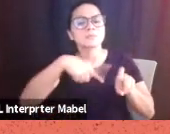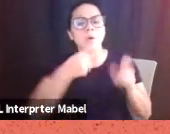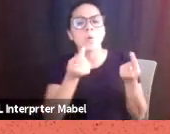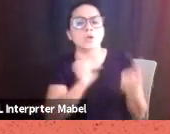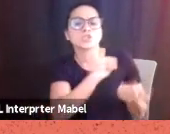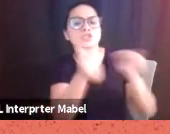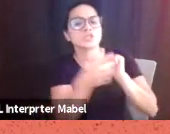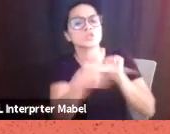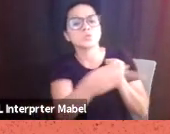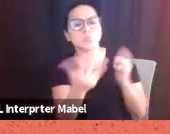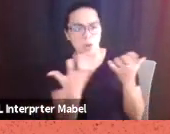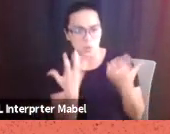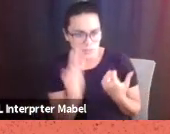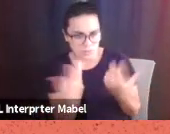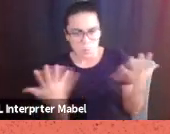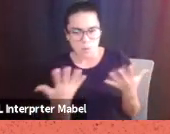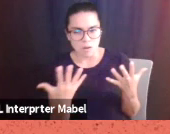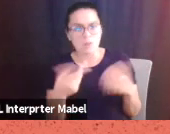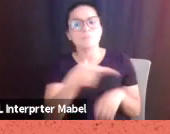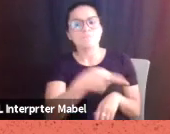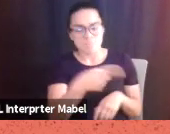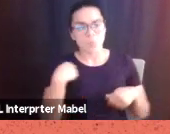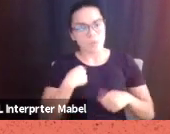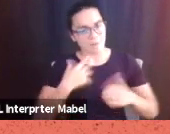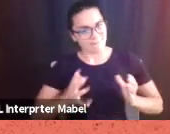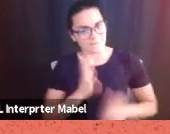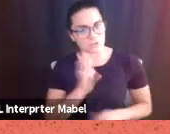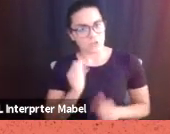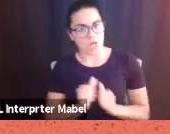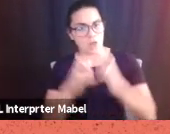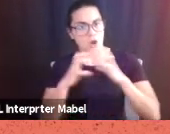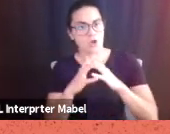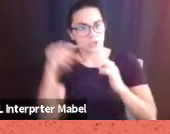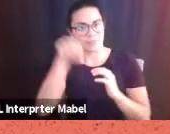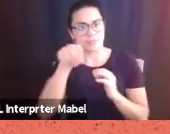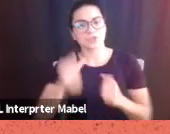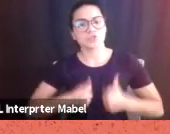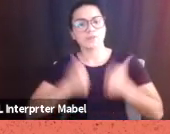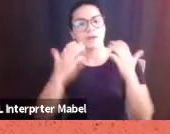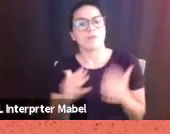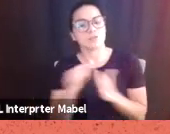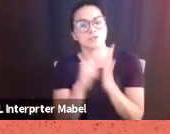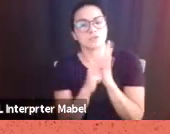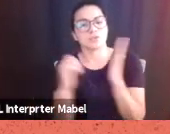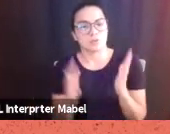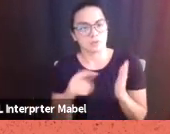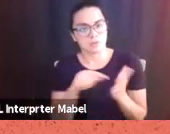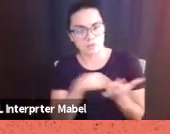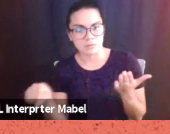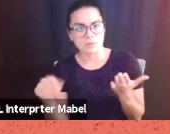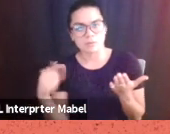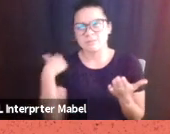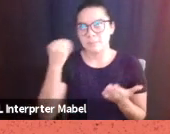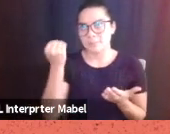see. We officially launched the Survivors Agenda in May with just a call out, just to kind of gather